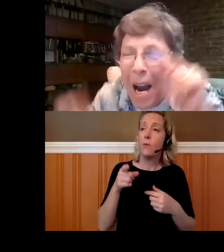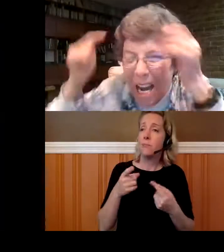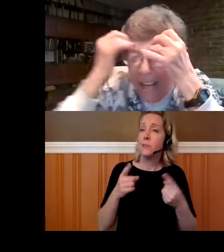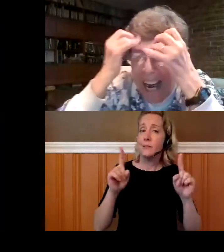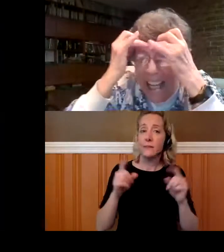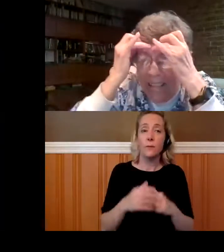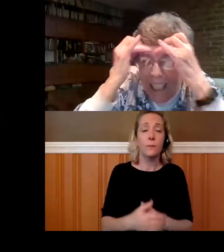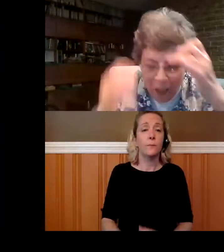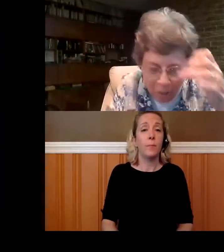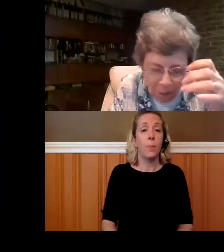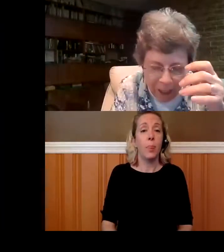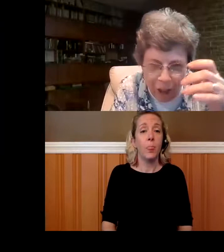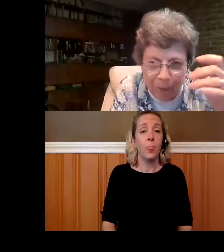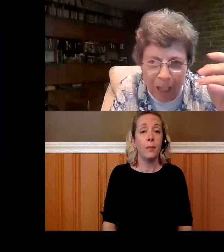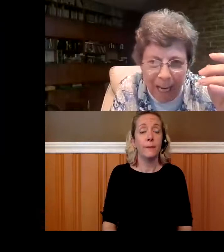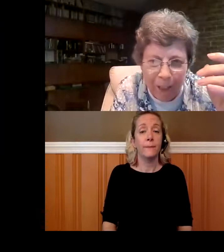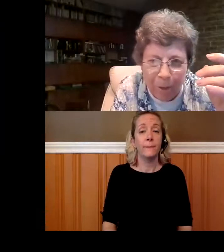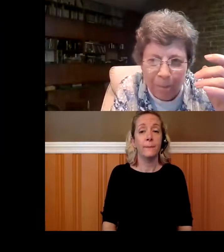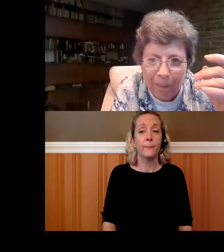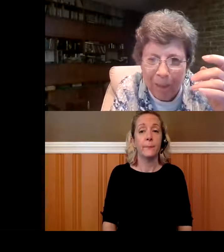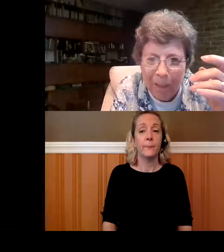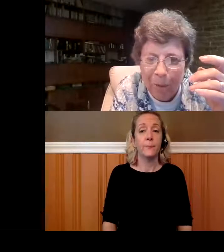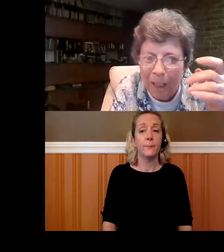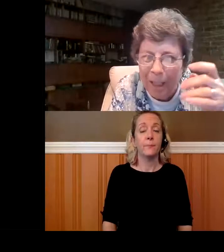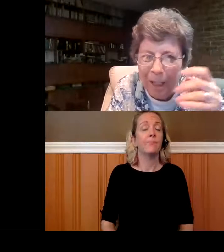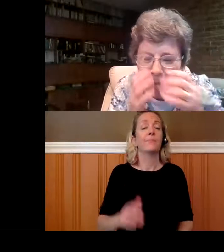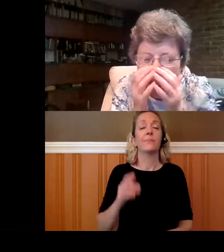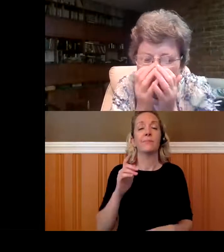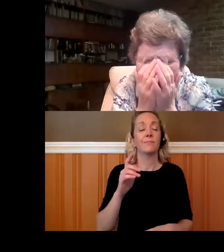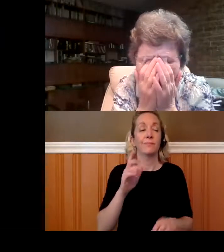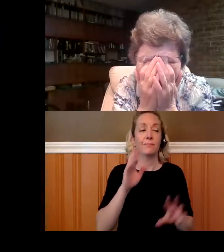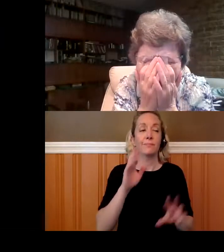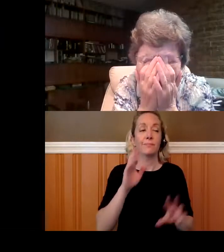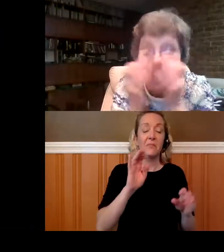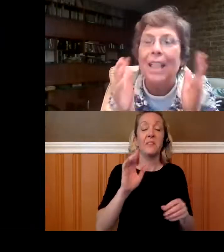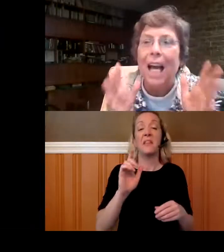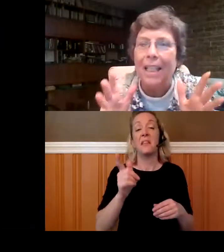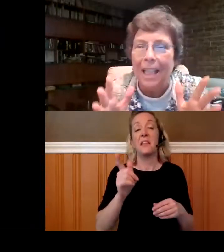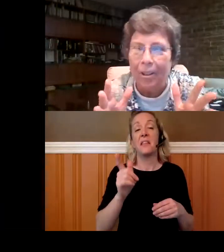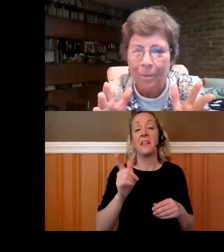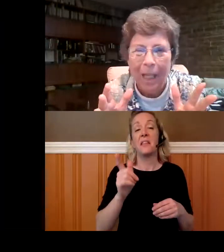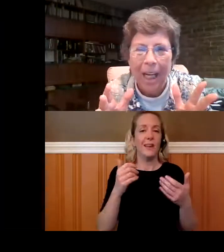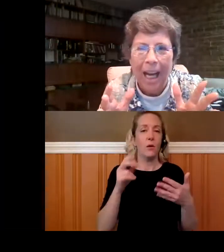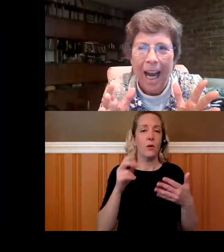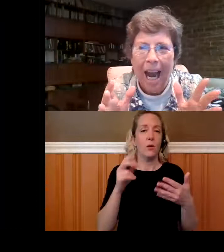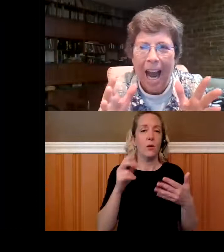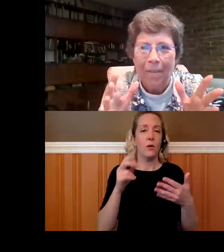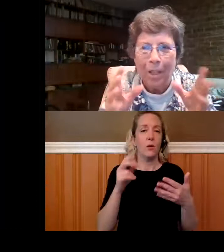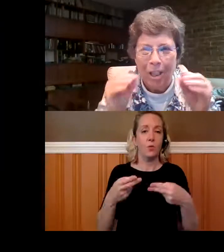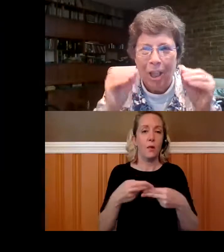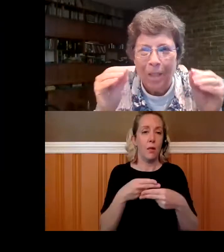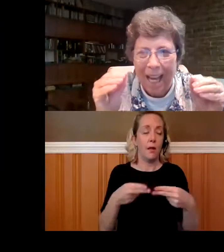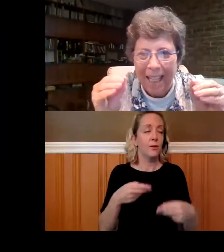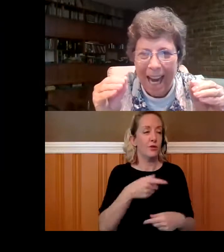one. We're going to, I'm sorry. There's a slide later and we're going to jump to that now because you just